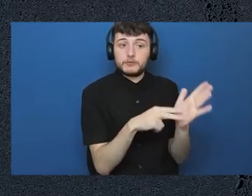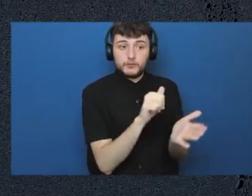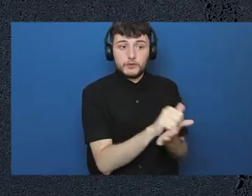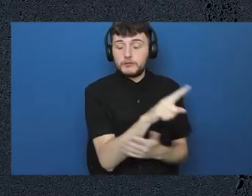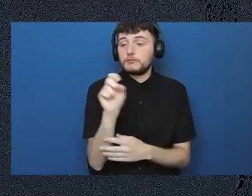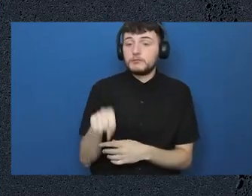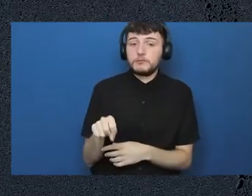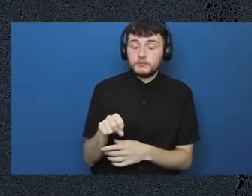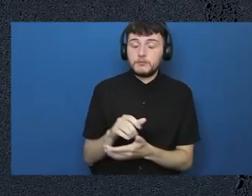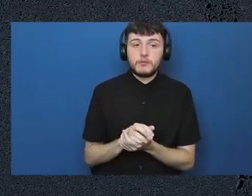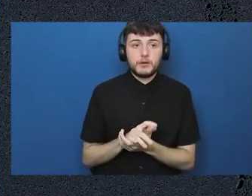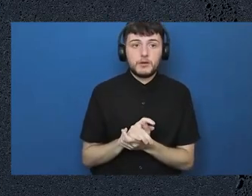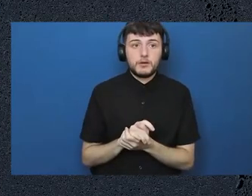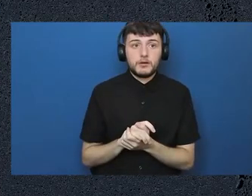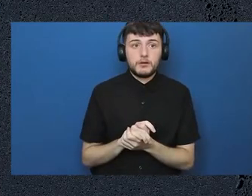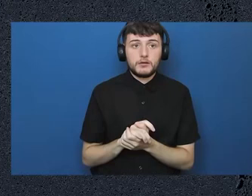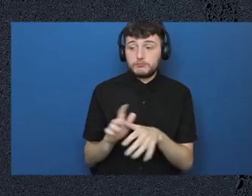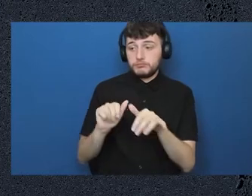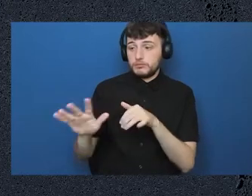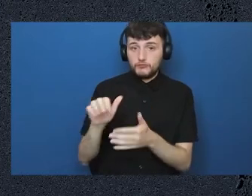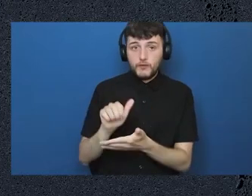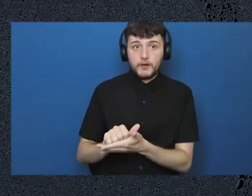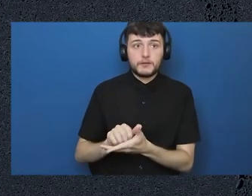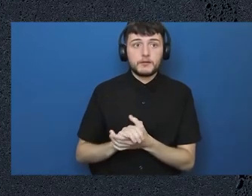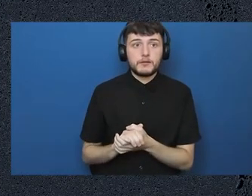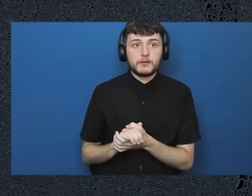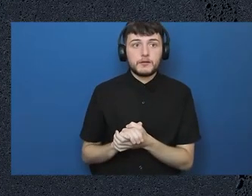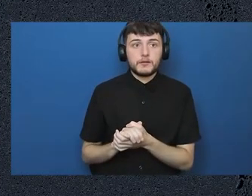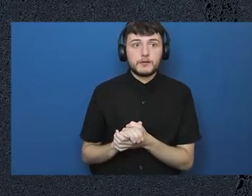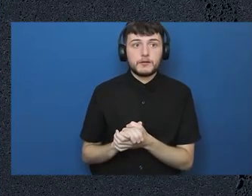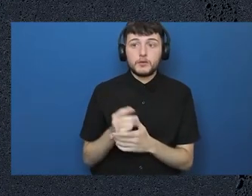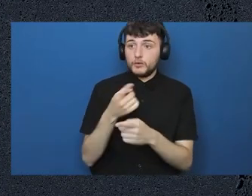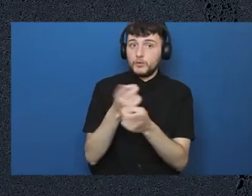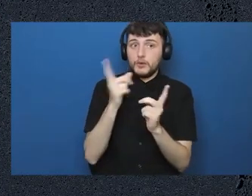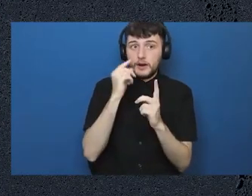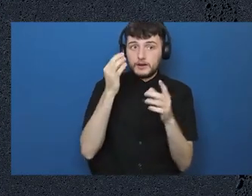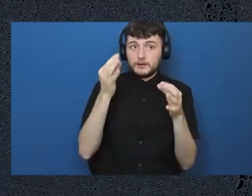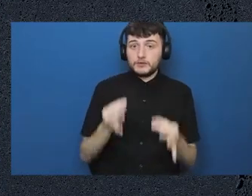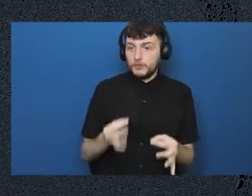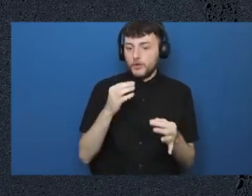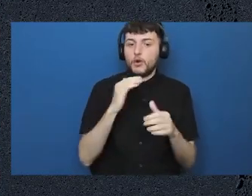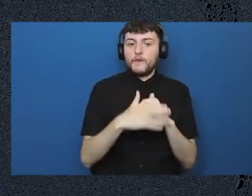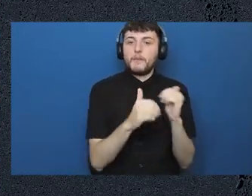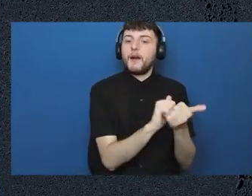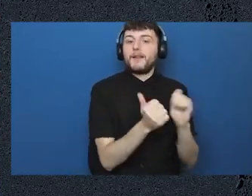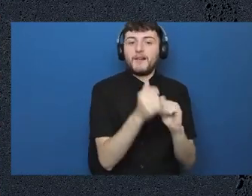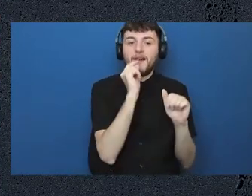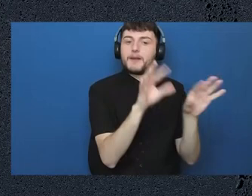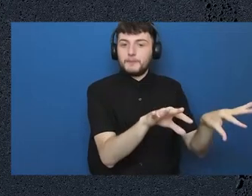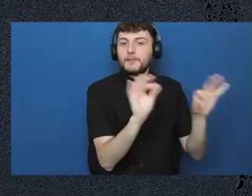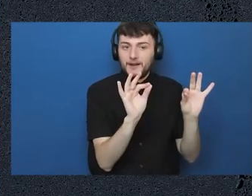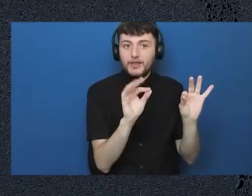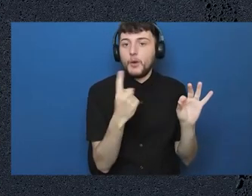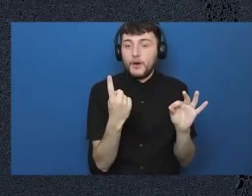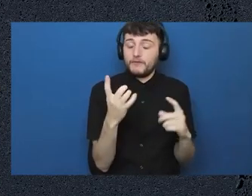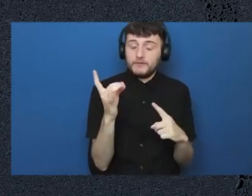I give almost everyone nowadays. The one choice you can make in life, hopefully, is, you know, your life partner. make that a very important choice, because